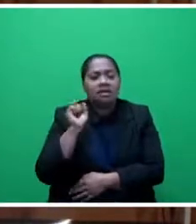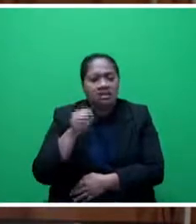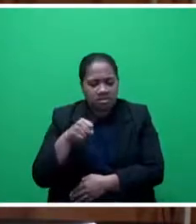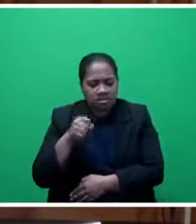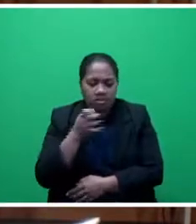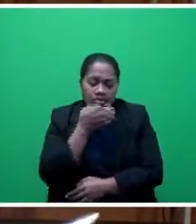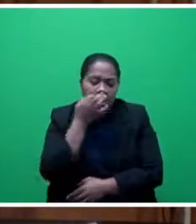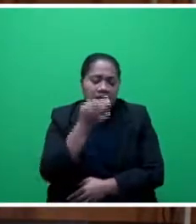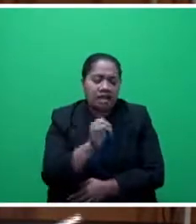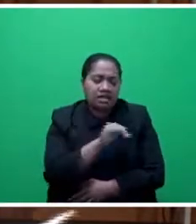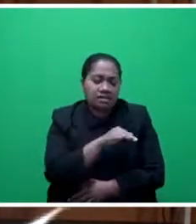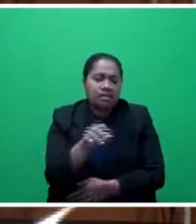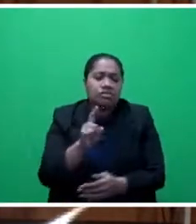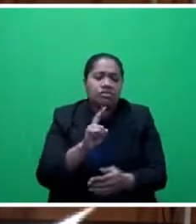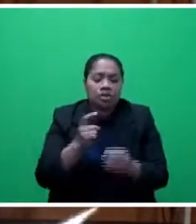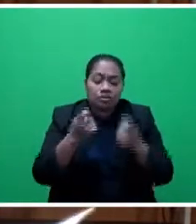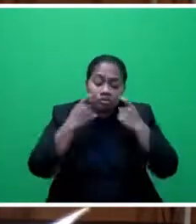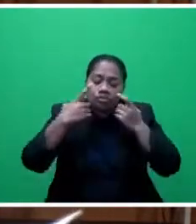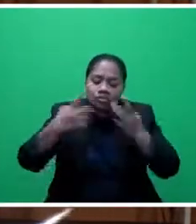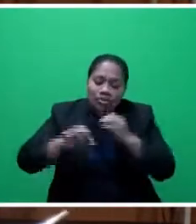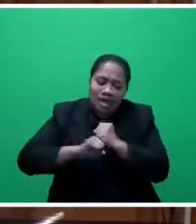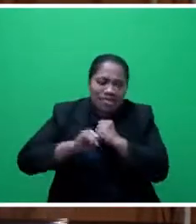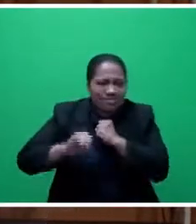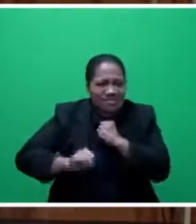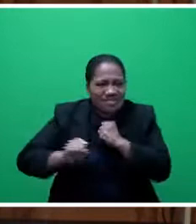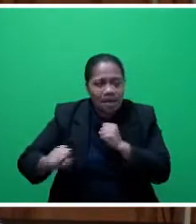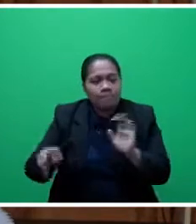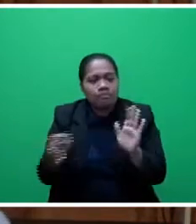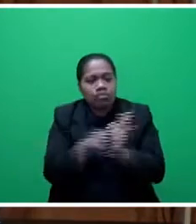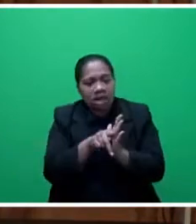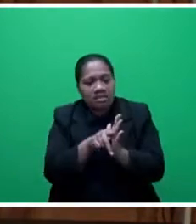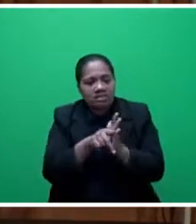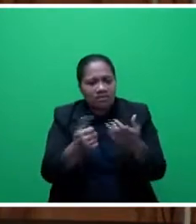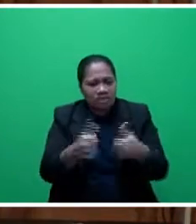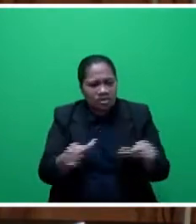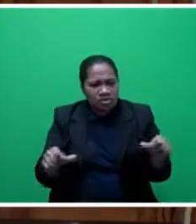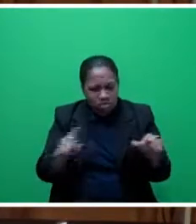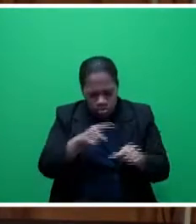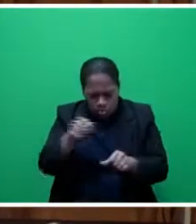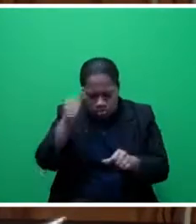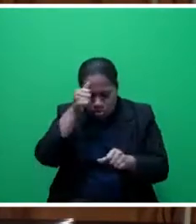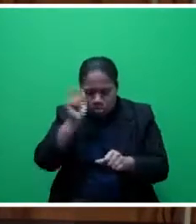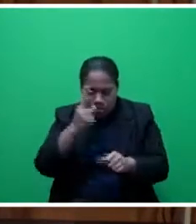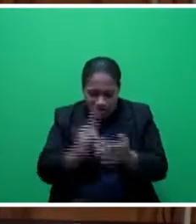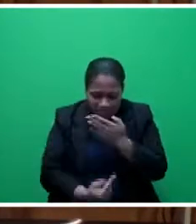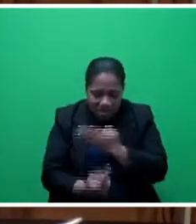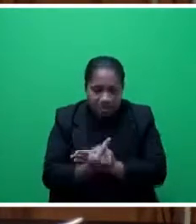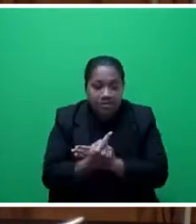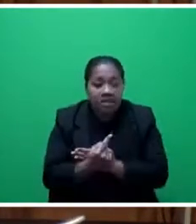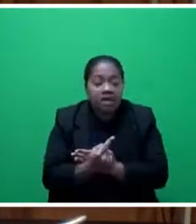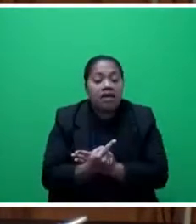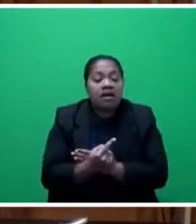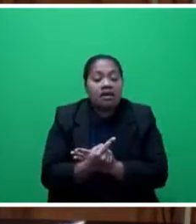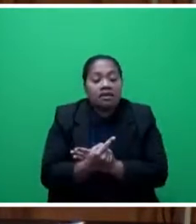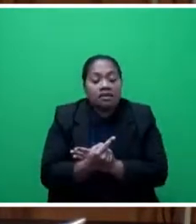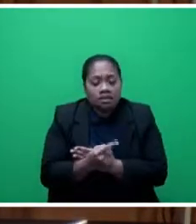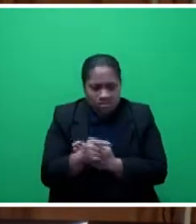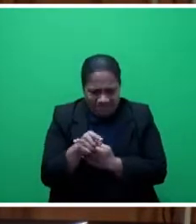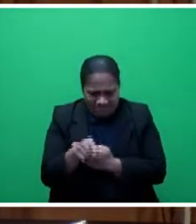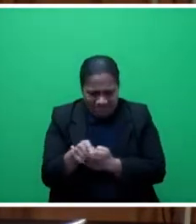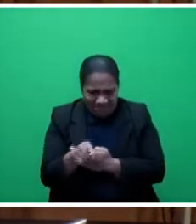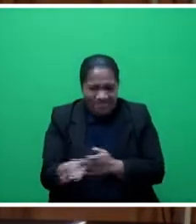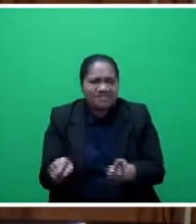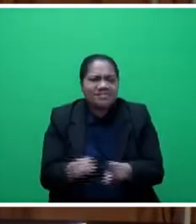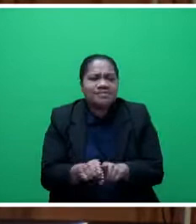publish the pricing of these goods, so you know what's actually happening. Mr. Speaker, so this offence is actually currently similar to the